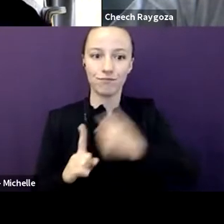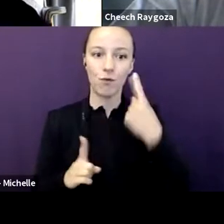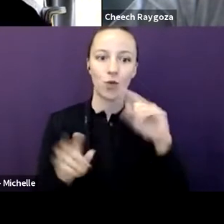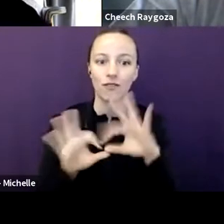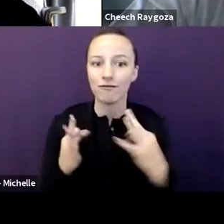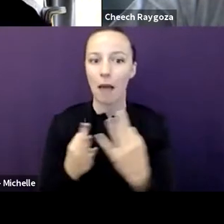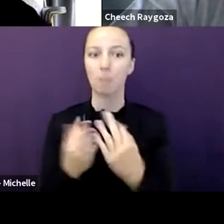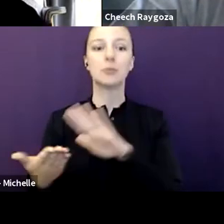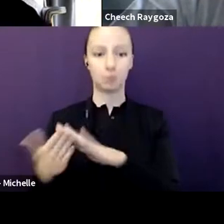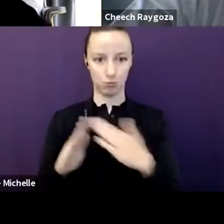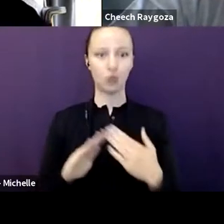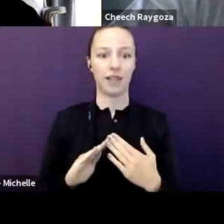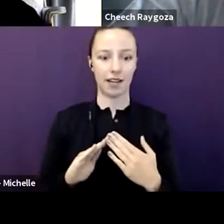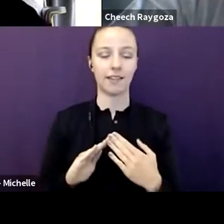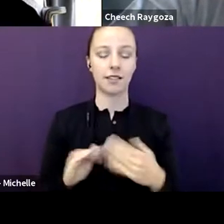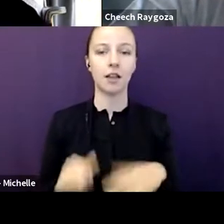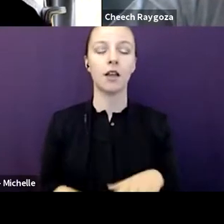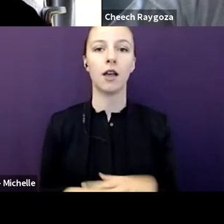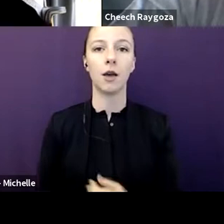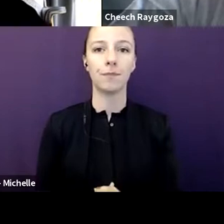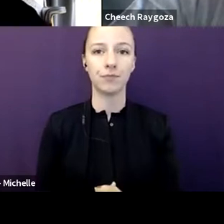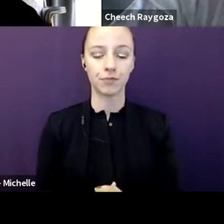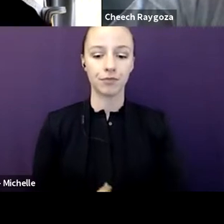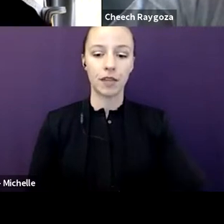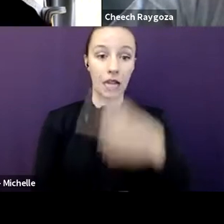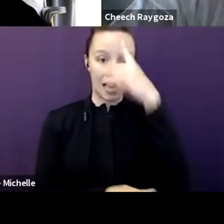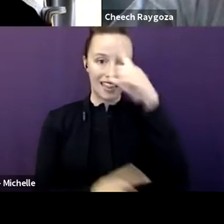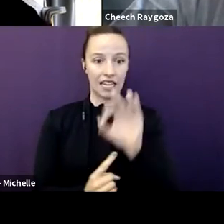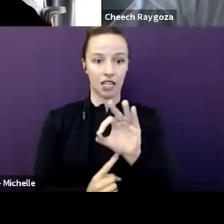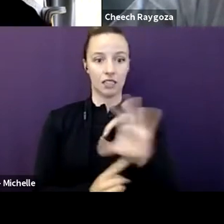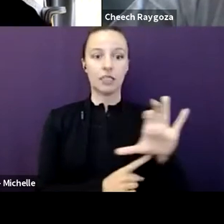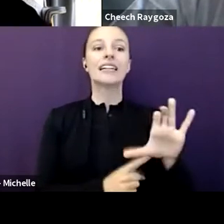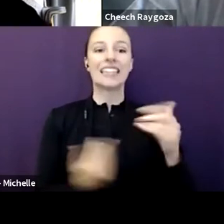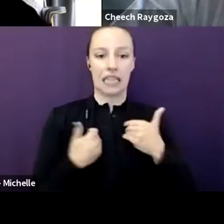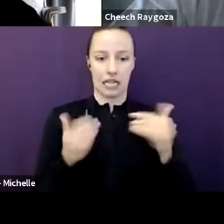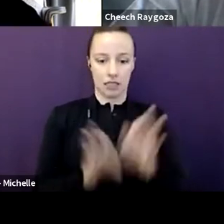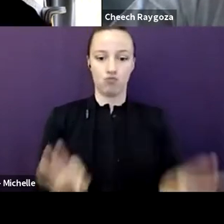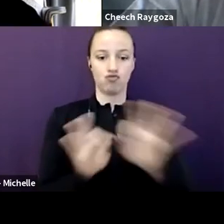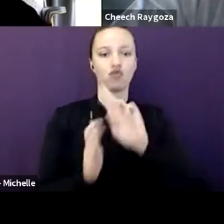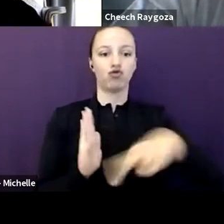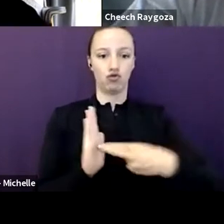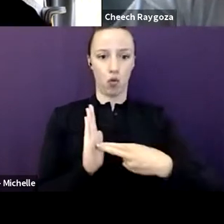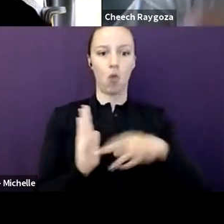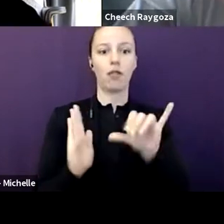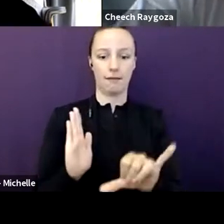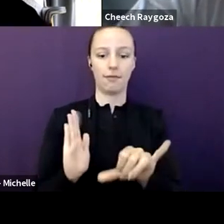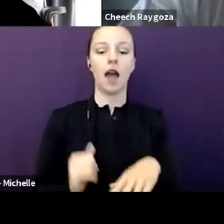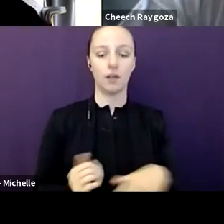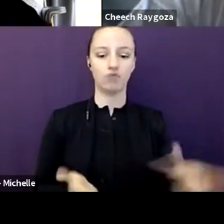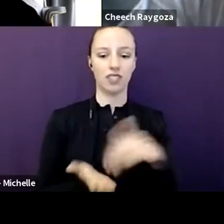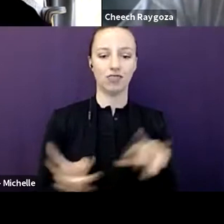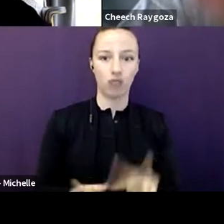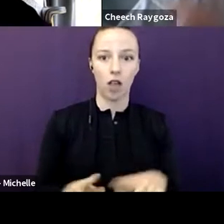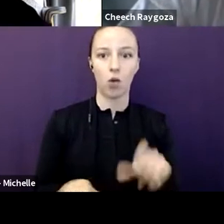right? Then I think Fresno City College plays a very important role in that, right, in the Central Valley, and the work